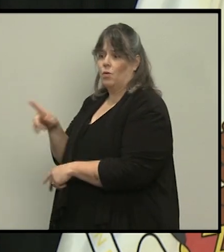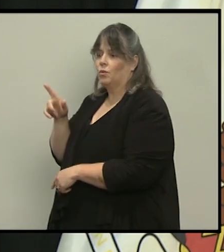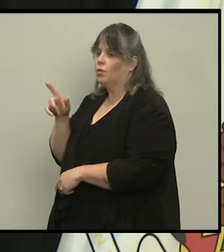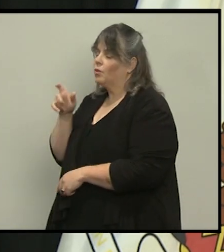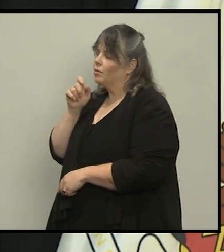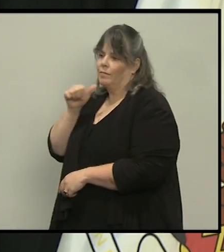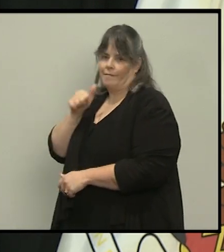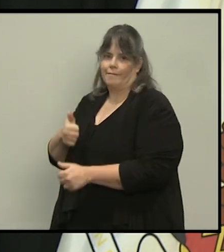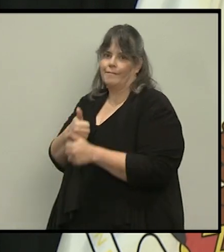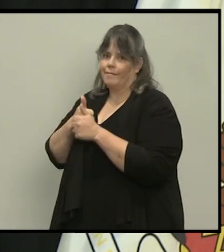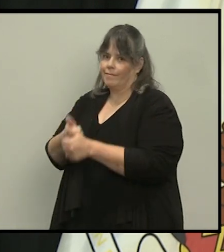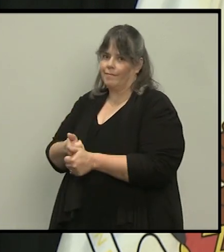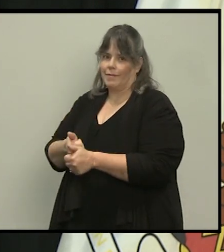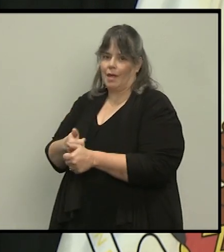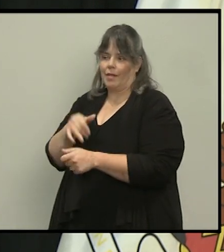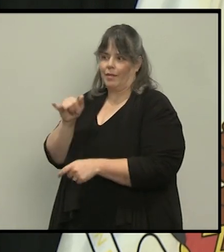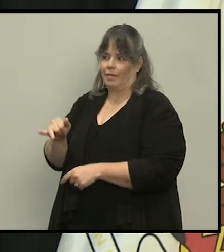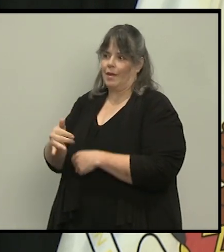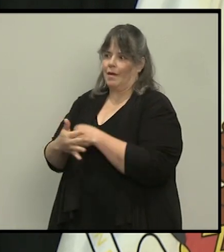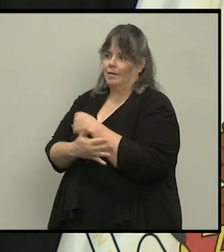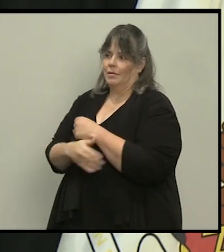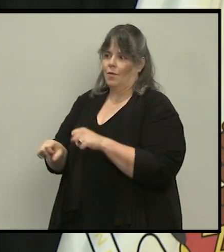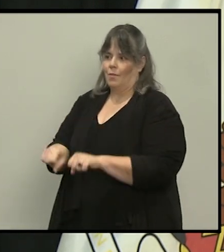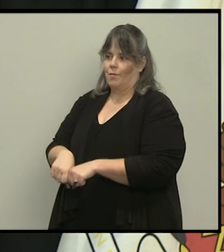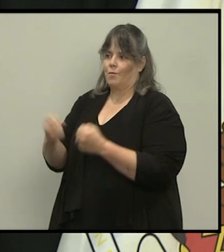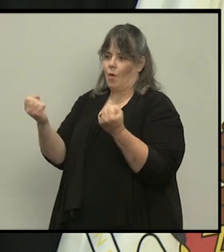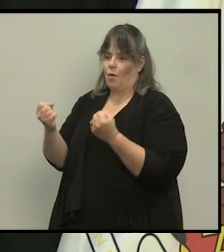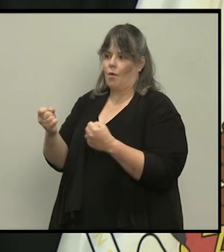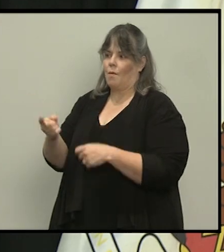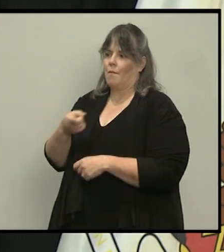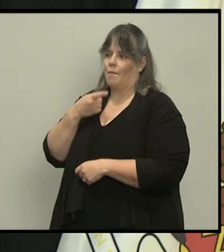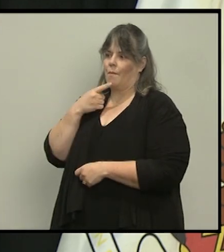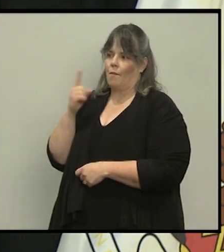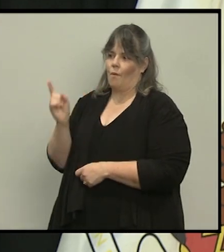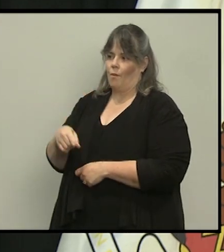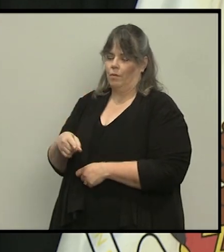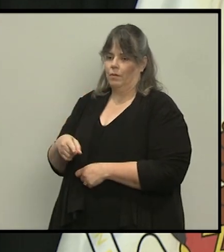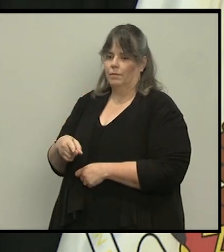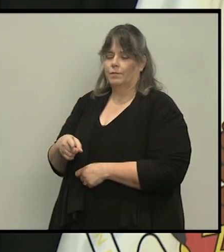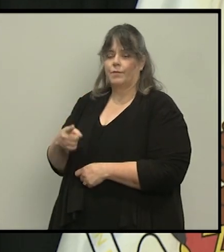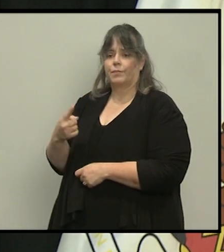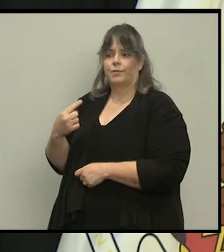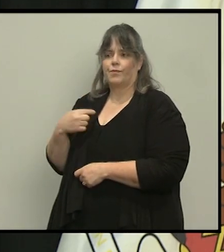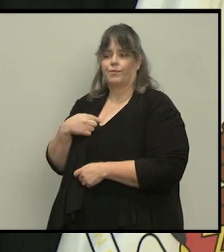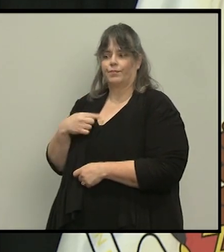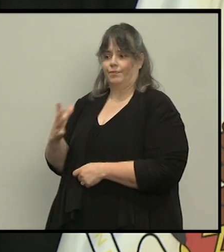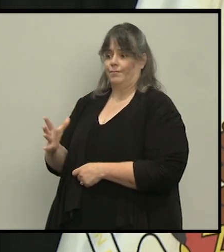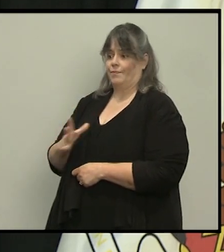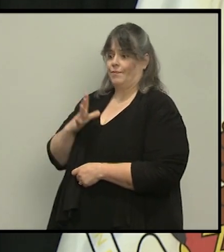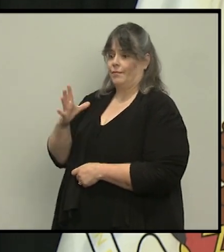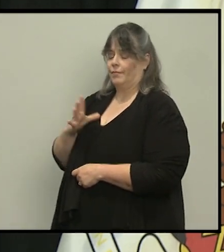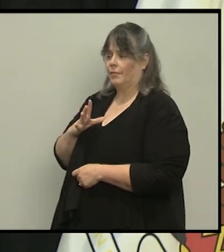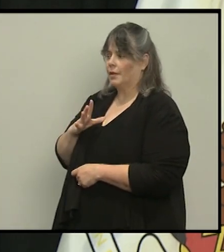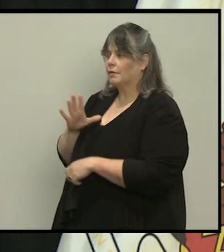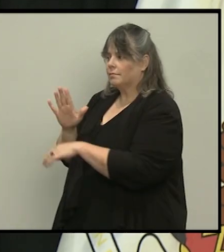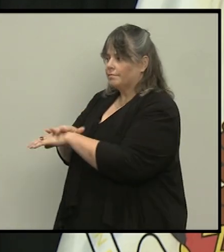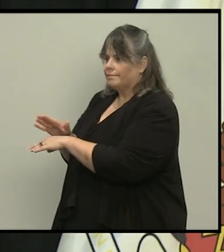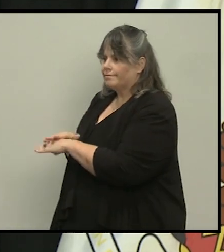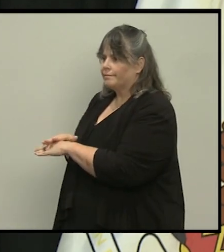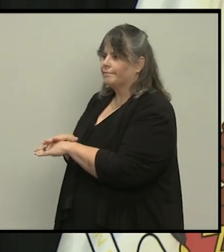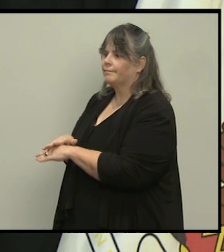county's public health order and or the state's public health order. We formally admonished